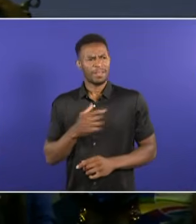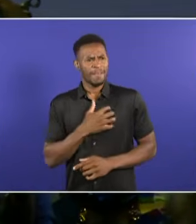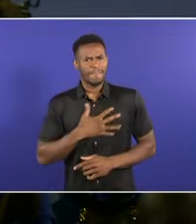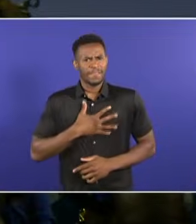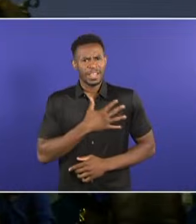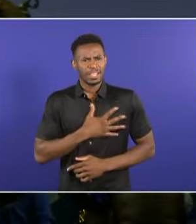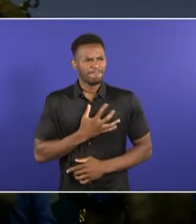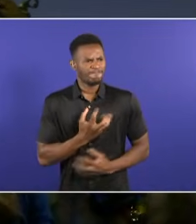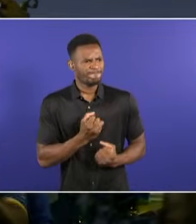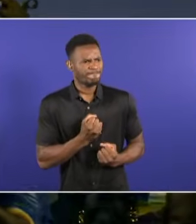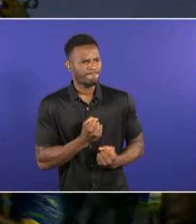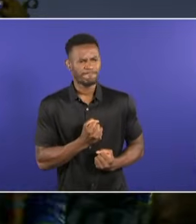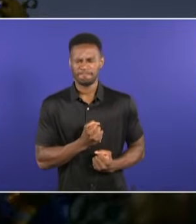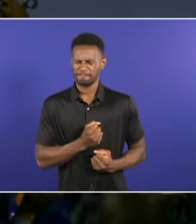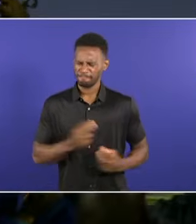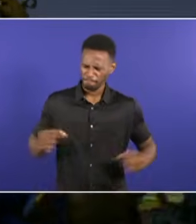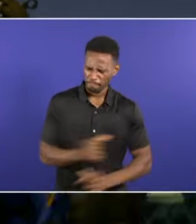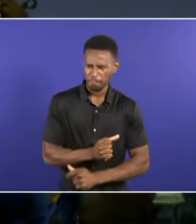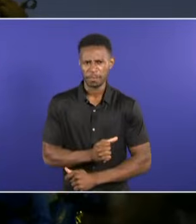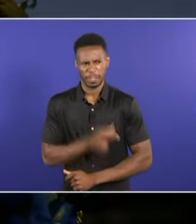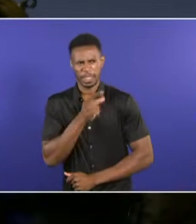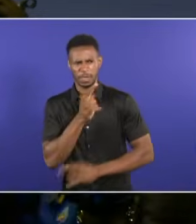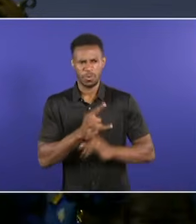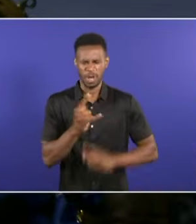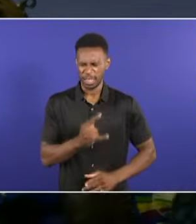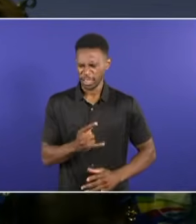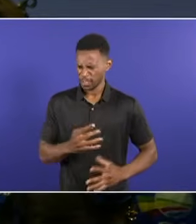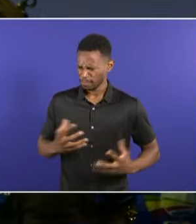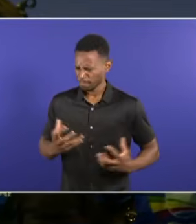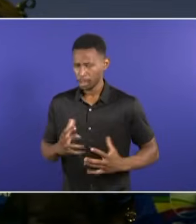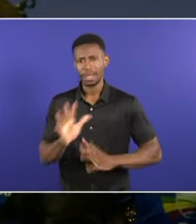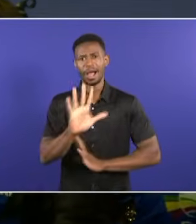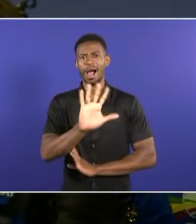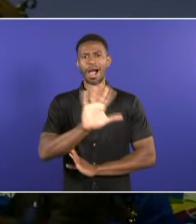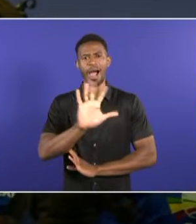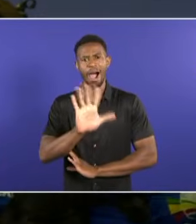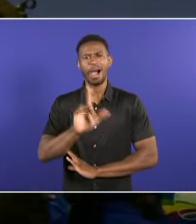feelings between contestants against each other in our party.